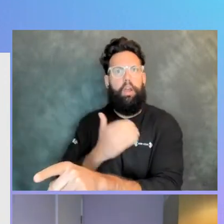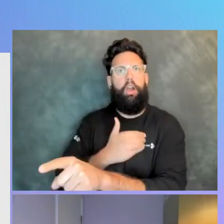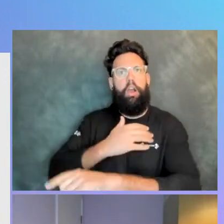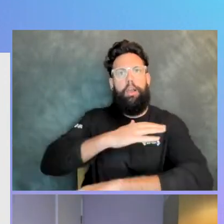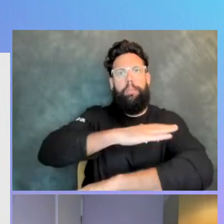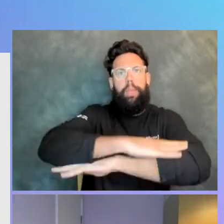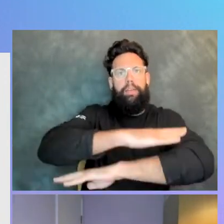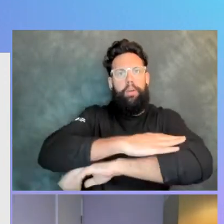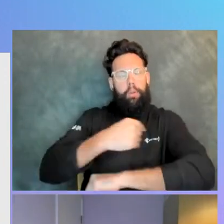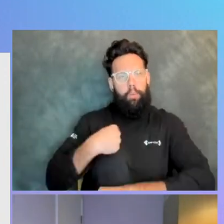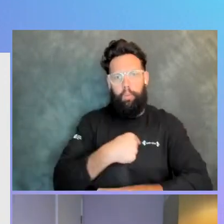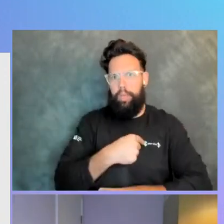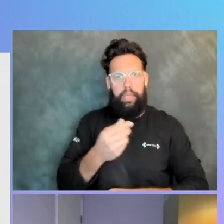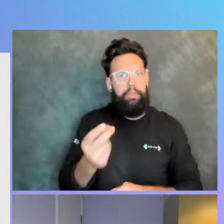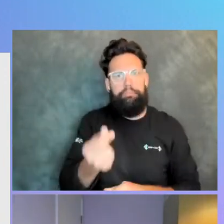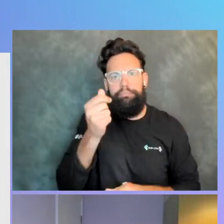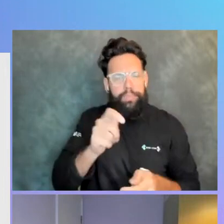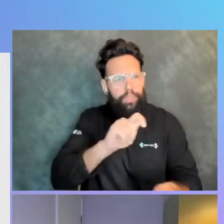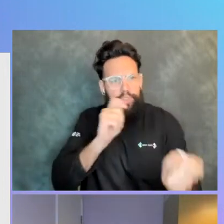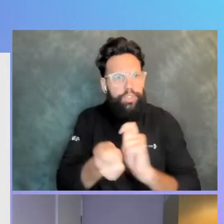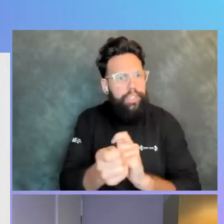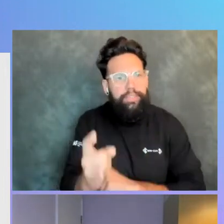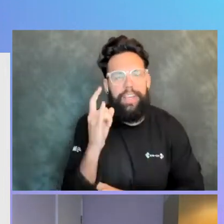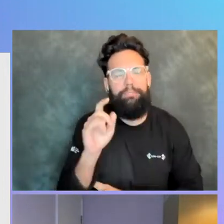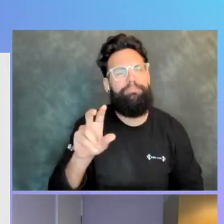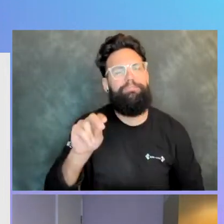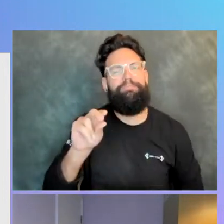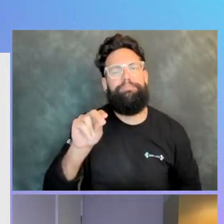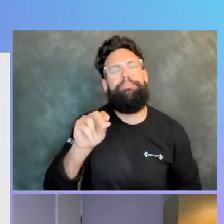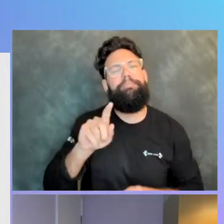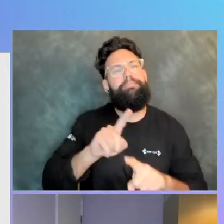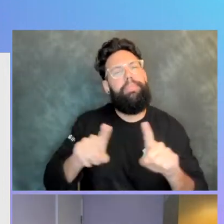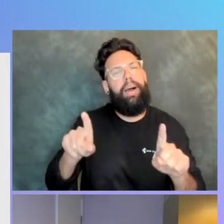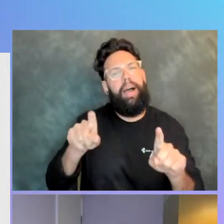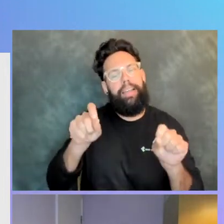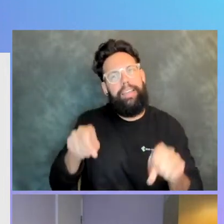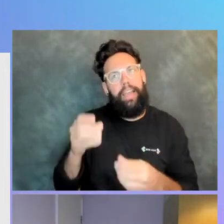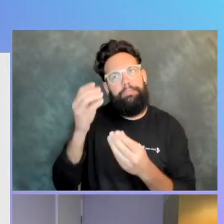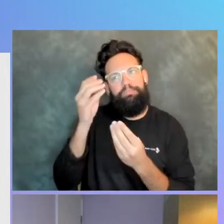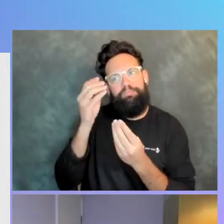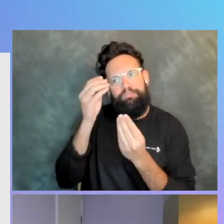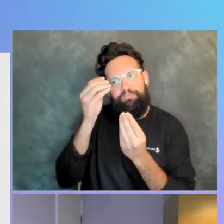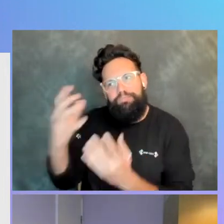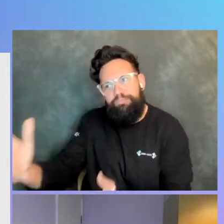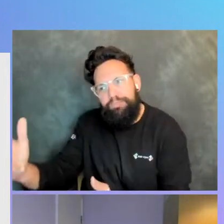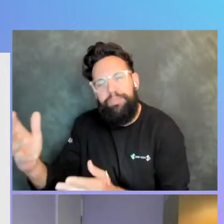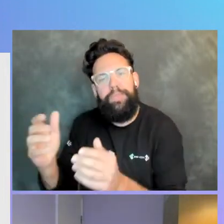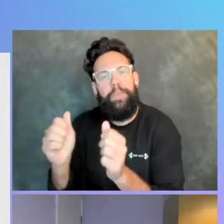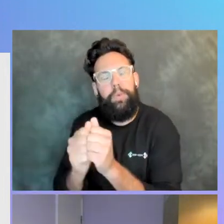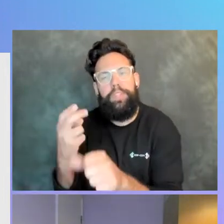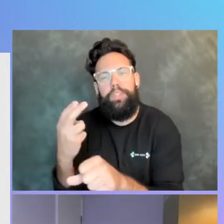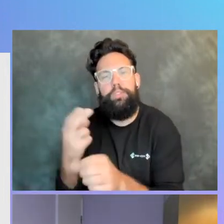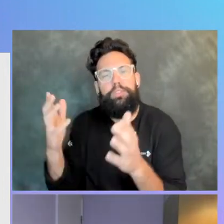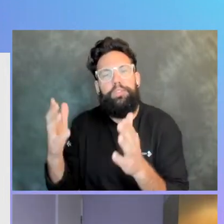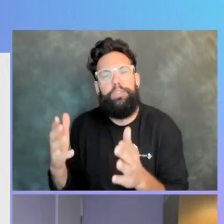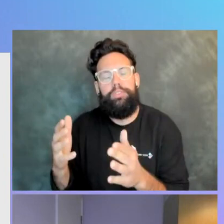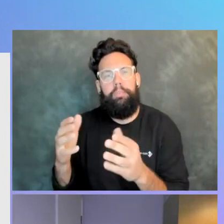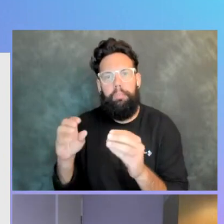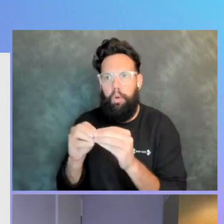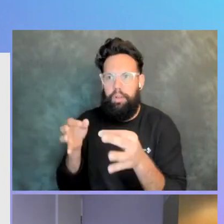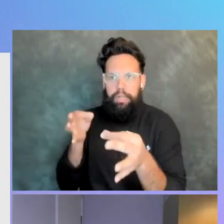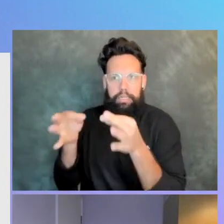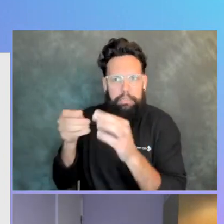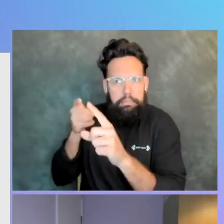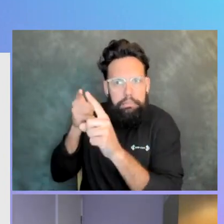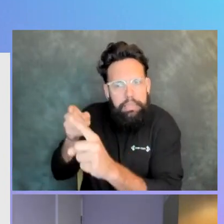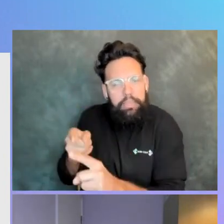directly immediately fix ourselves, what we can do is make sure to mention this expiry date when wrapping up our sessions, or we can say you're